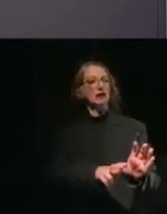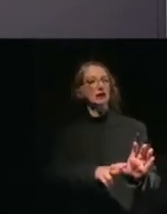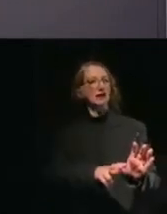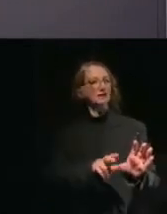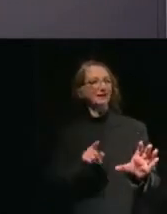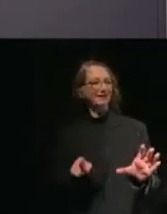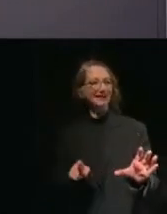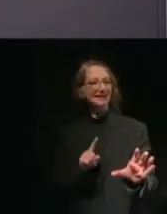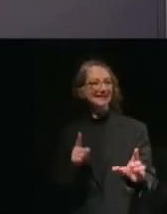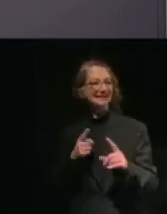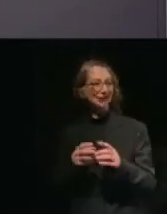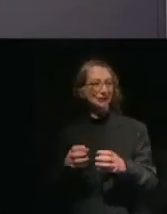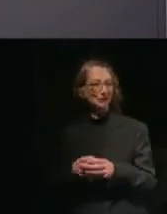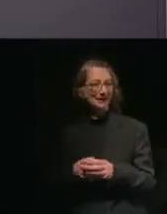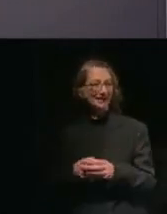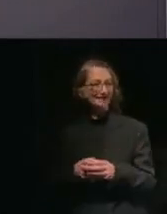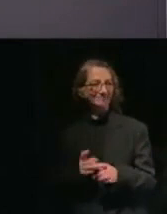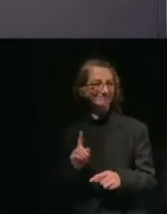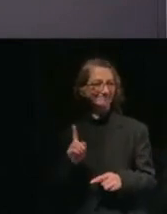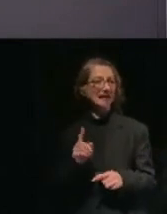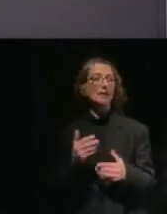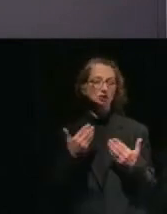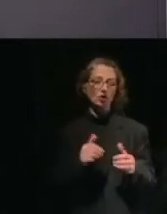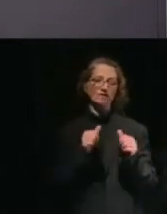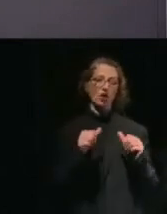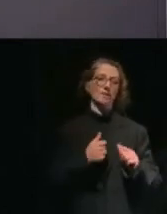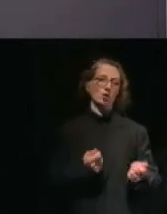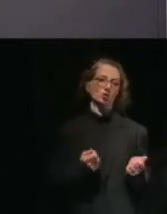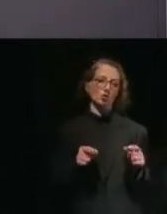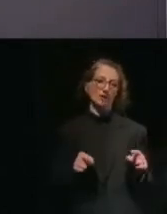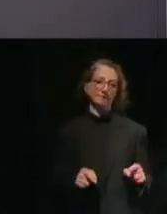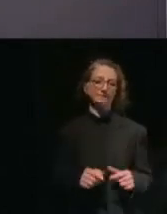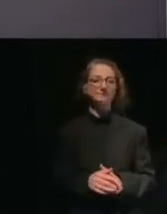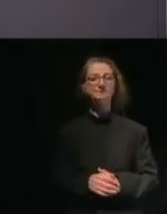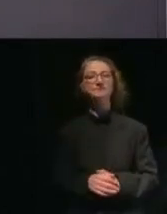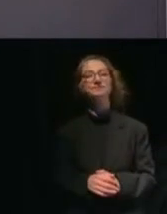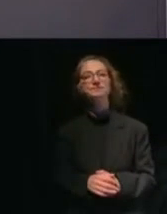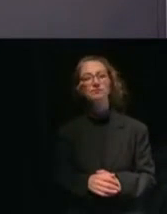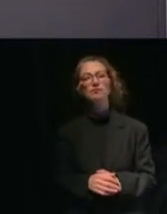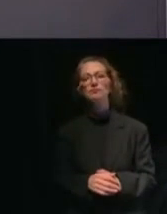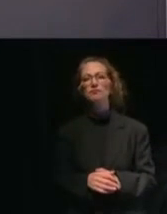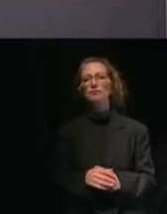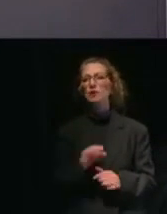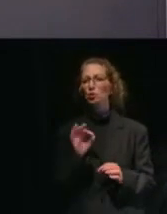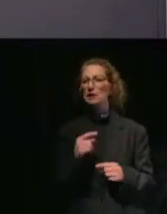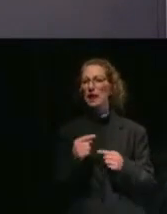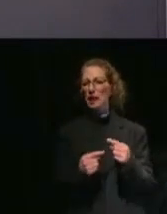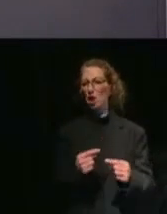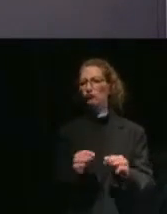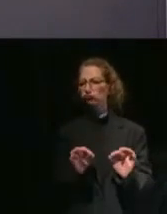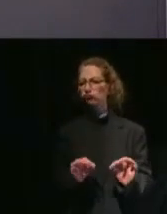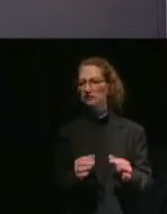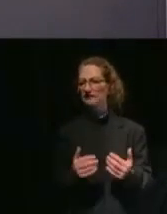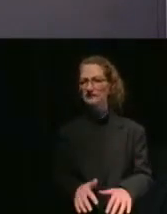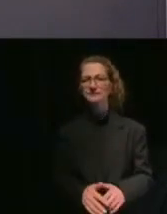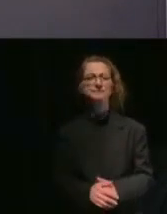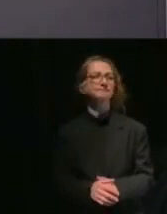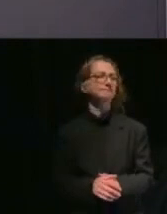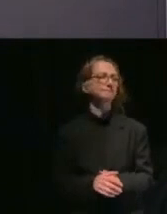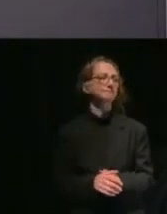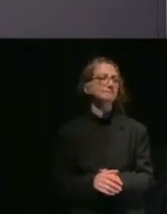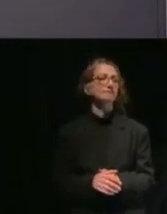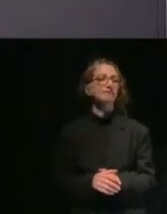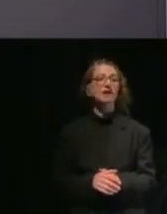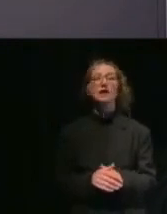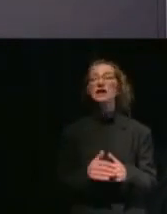they didn't belong to the population we were surveying. The survey took place online with personalized